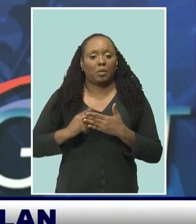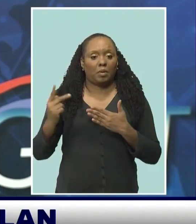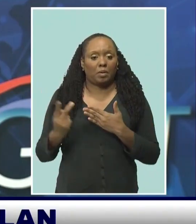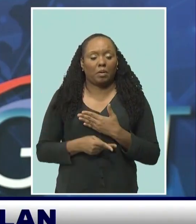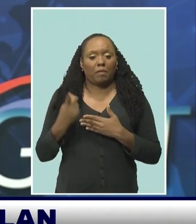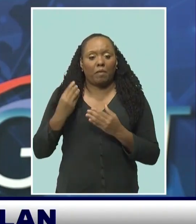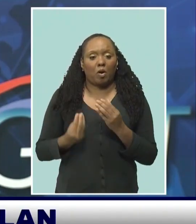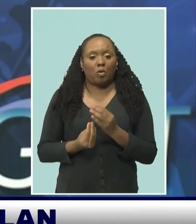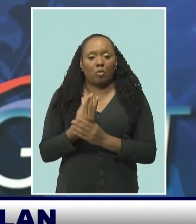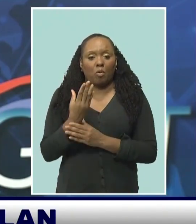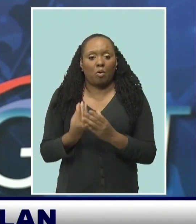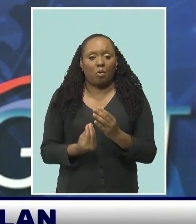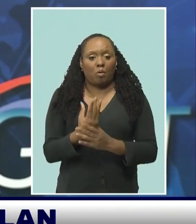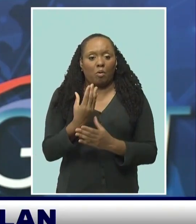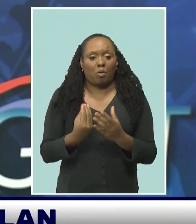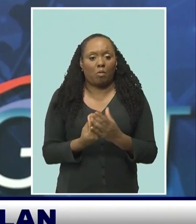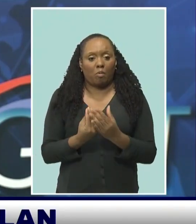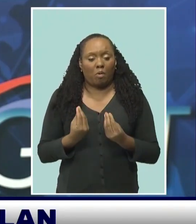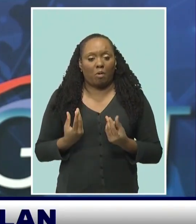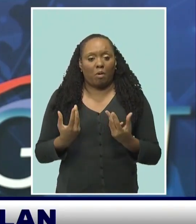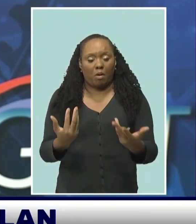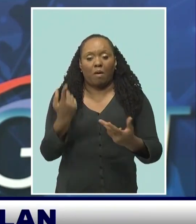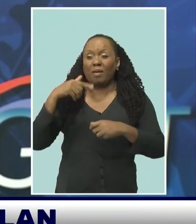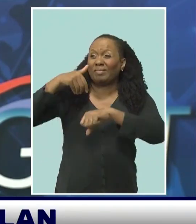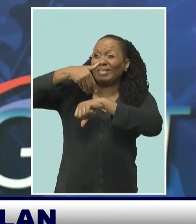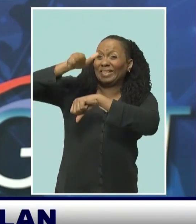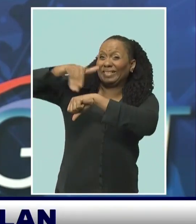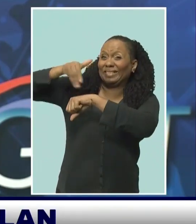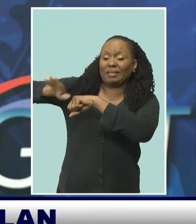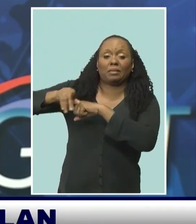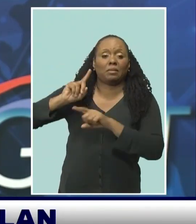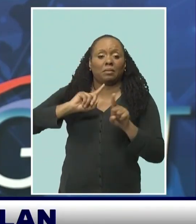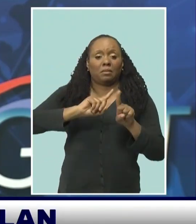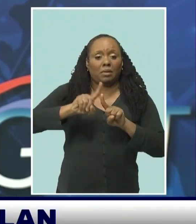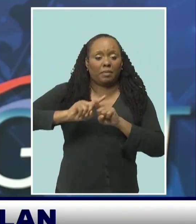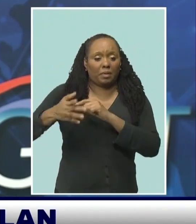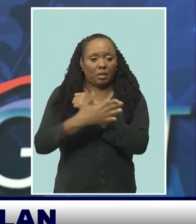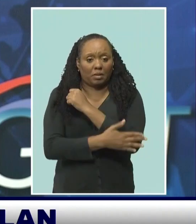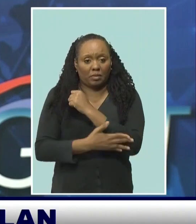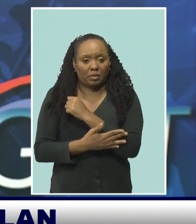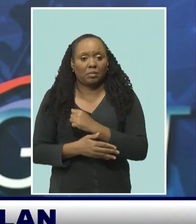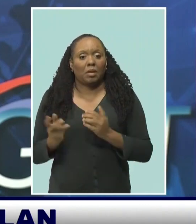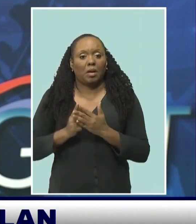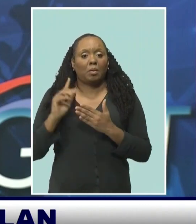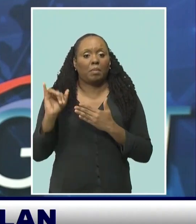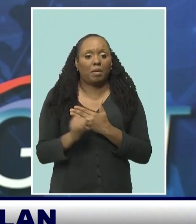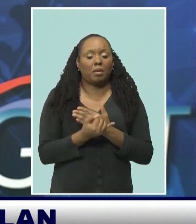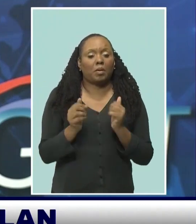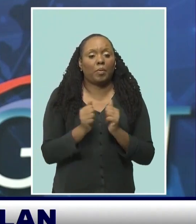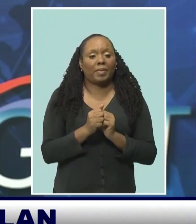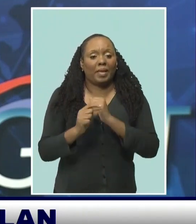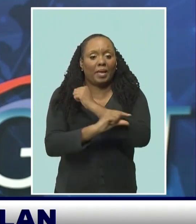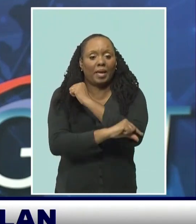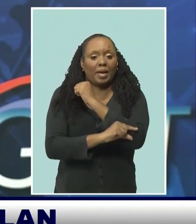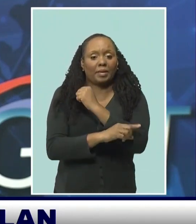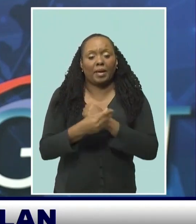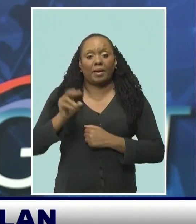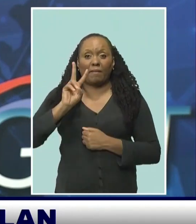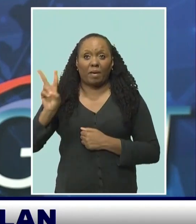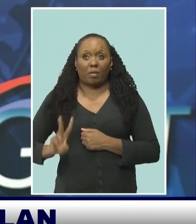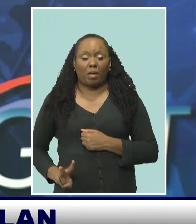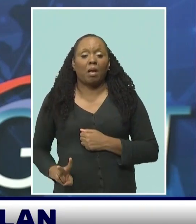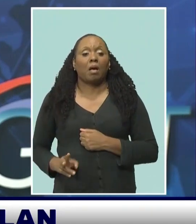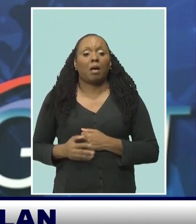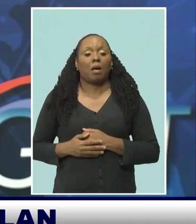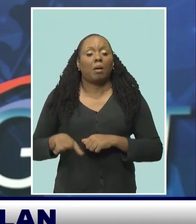growing of produce for local consumption overseas. He says through the projects, which with Guyana and Venezuela, Barbadian